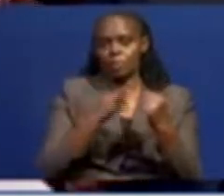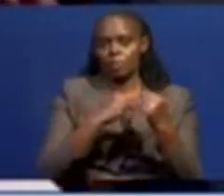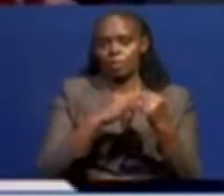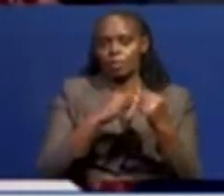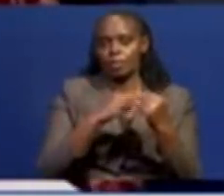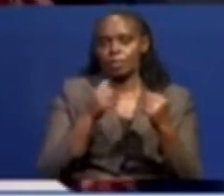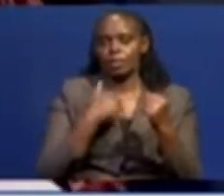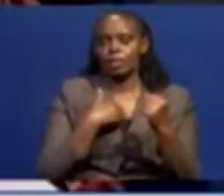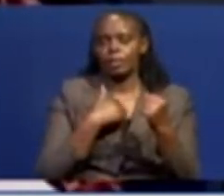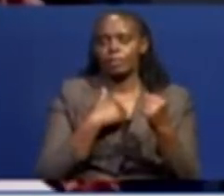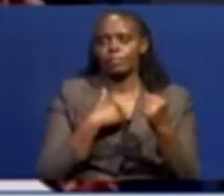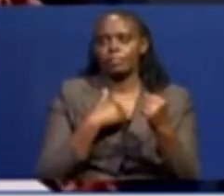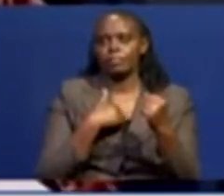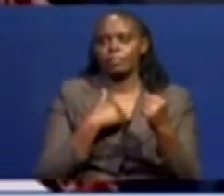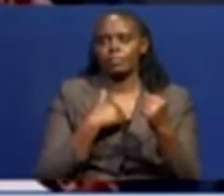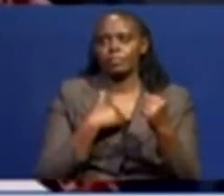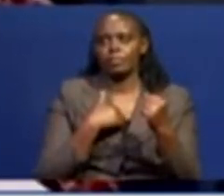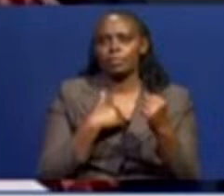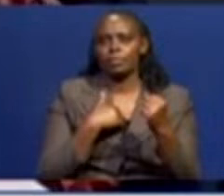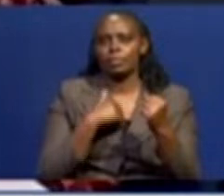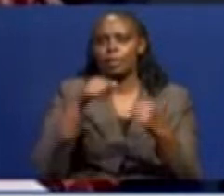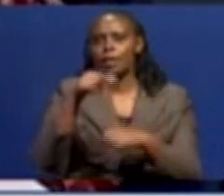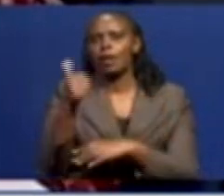48, we have